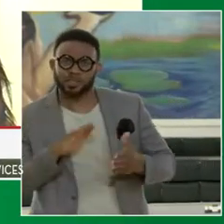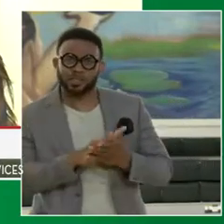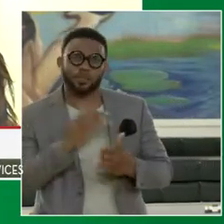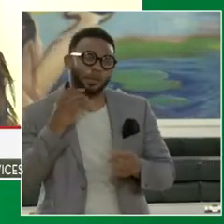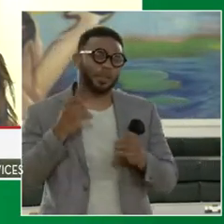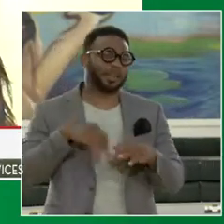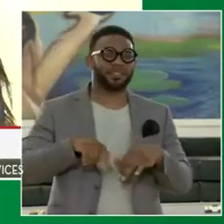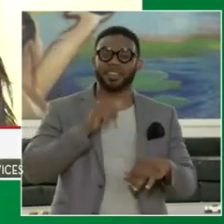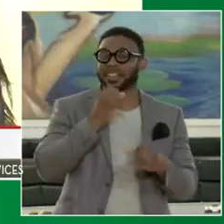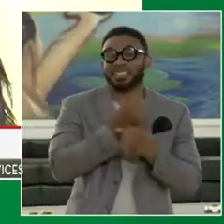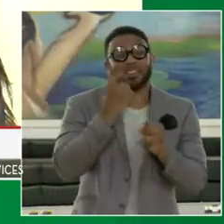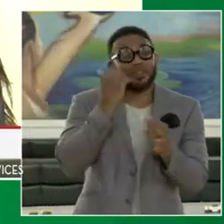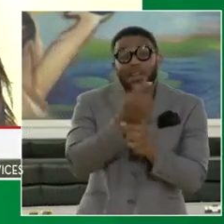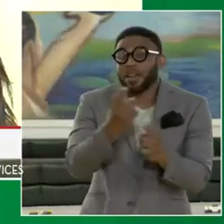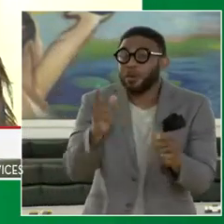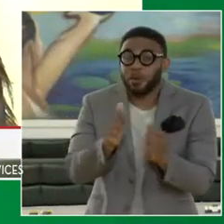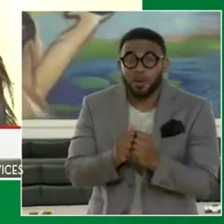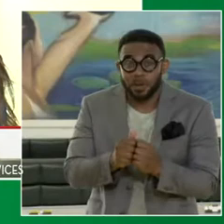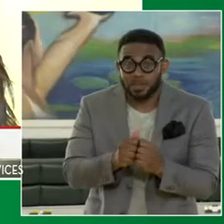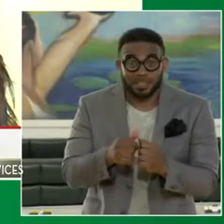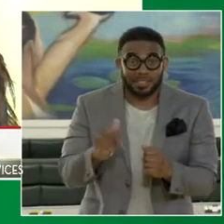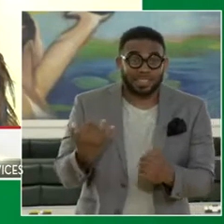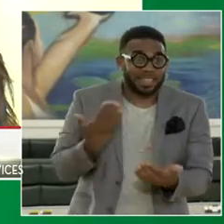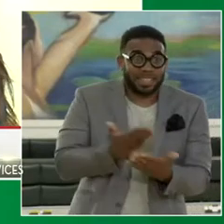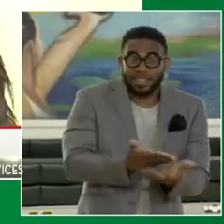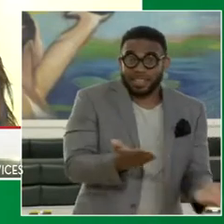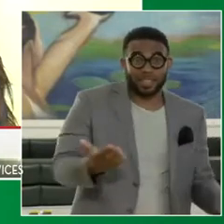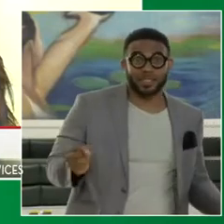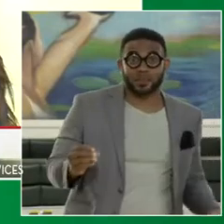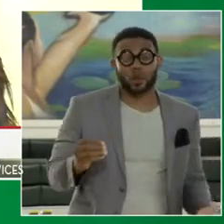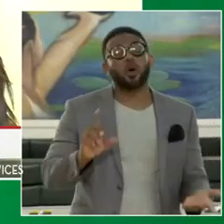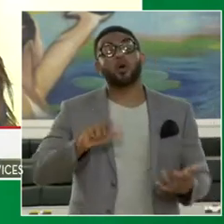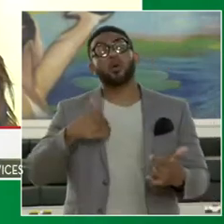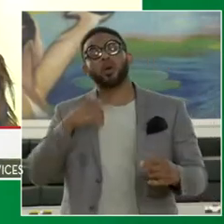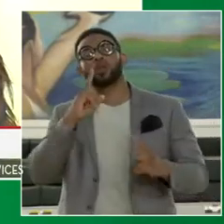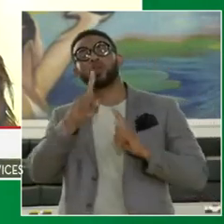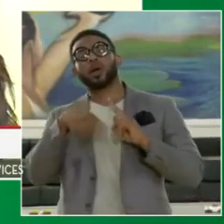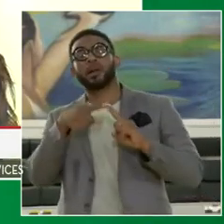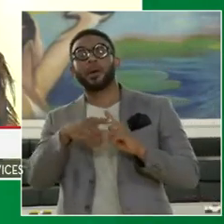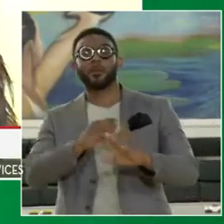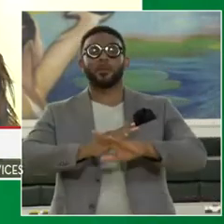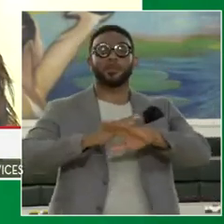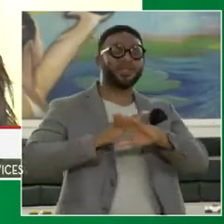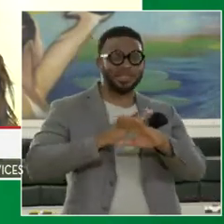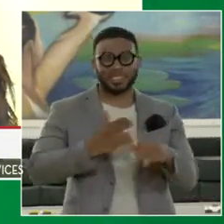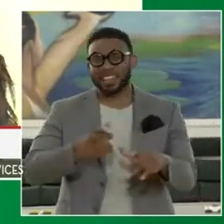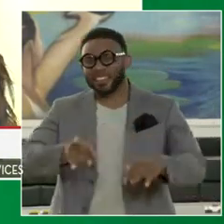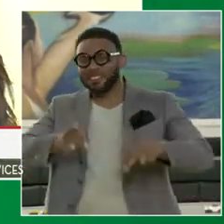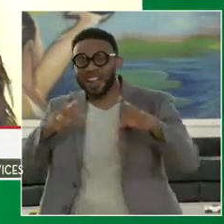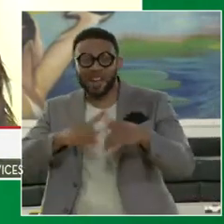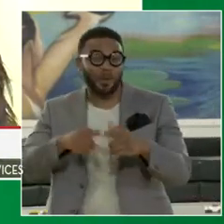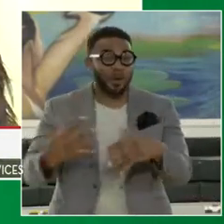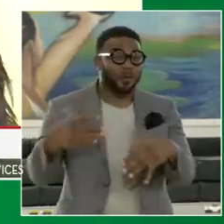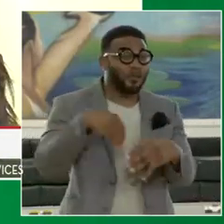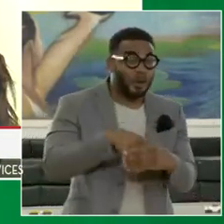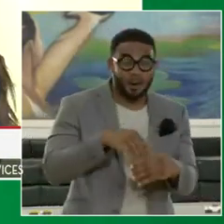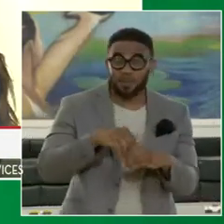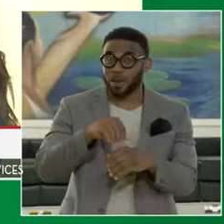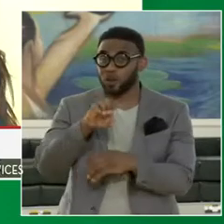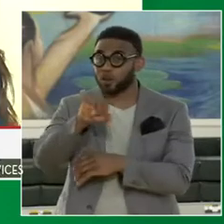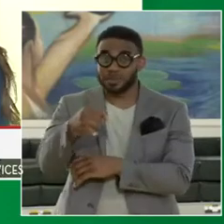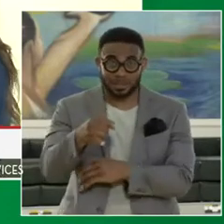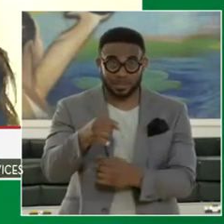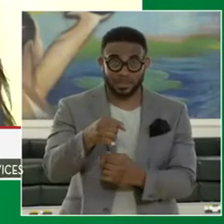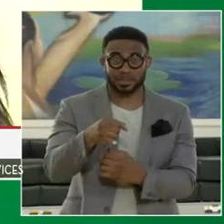people, it's not safe for any number of reasons for them to get there. And so when we're talking about prevention of gun violence or involvement in the criminal